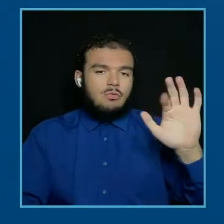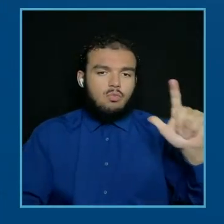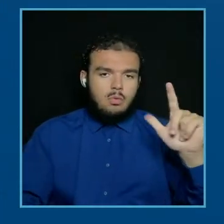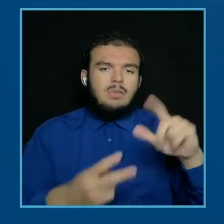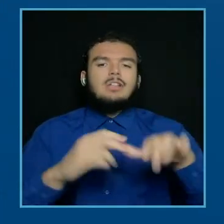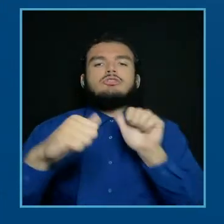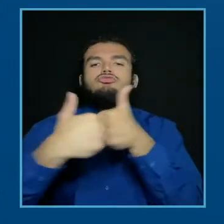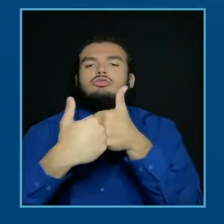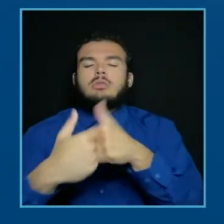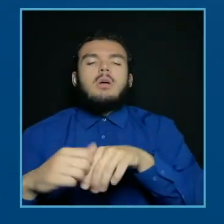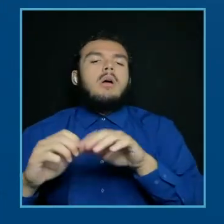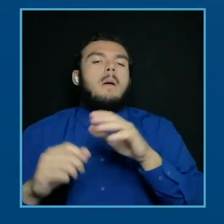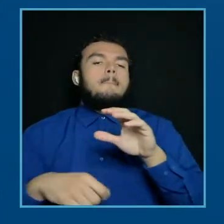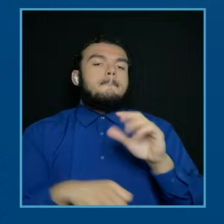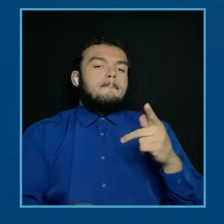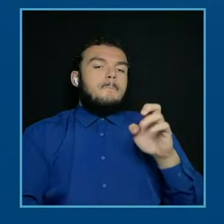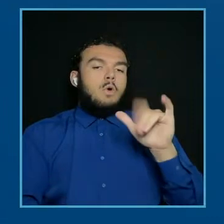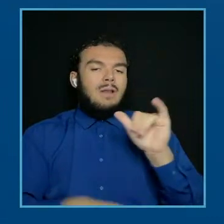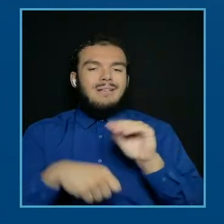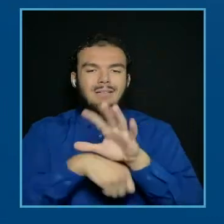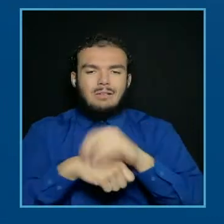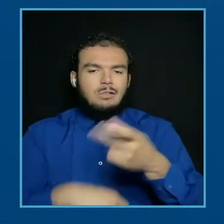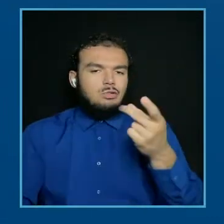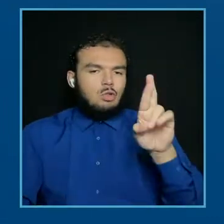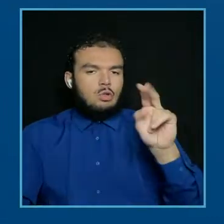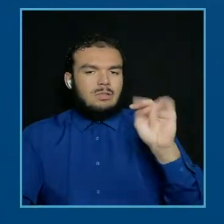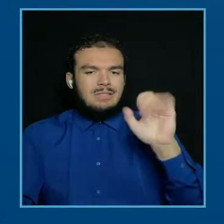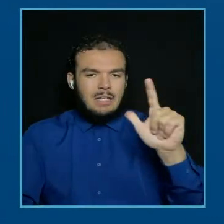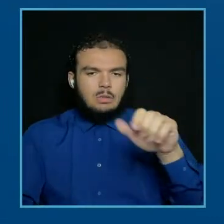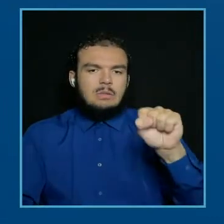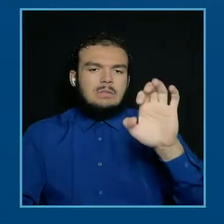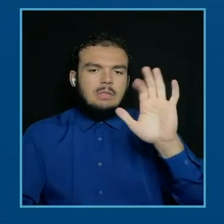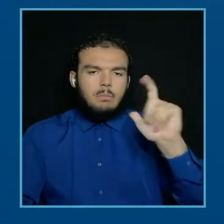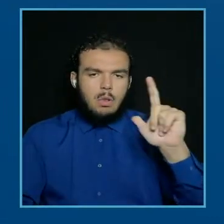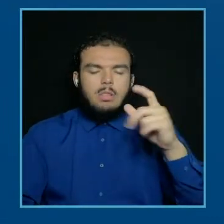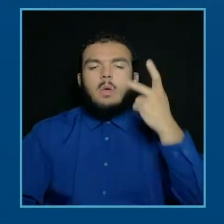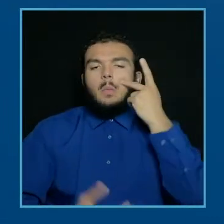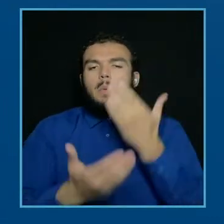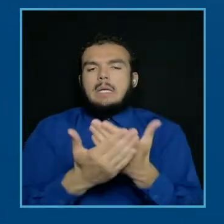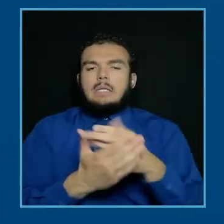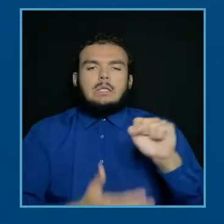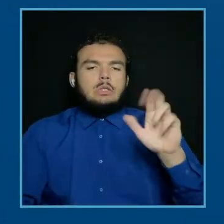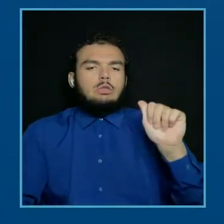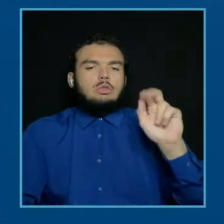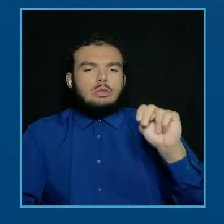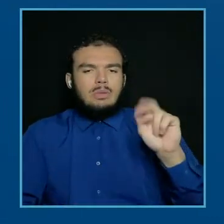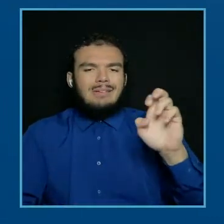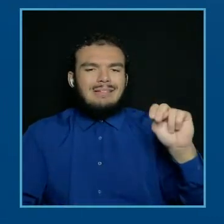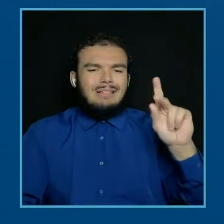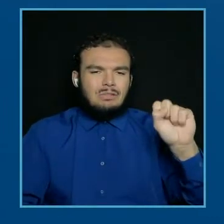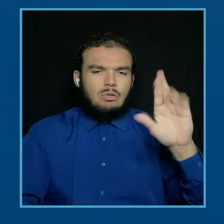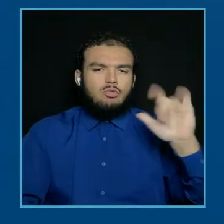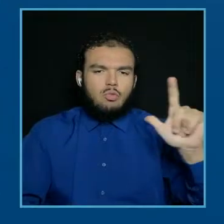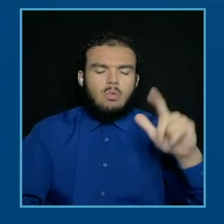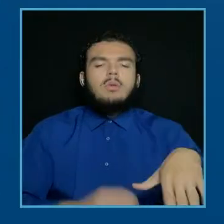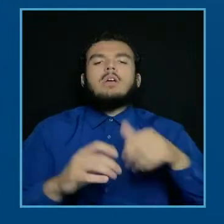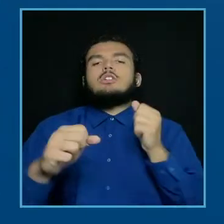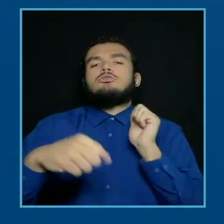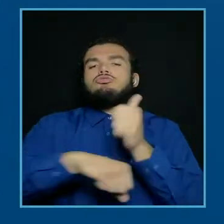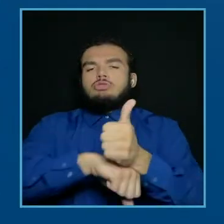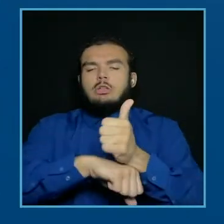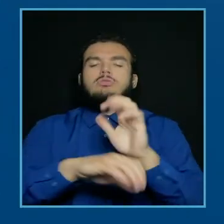party counsel, Dr. Daniel Siebold, witness, Susan Enroll, challenging party counsel,